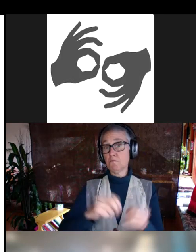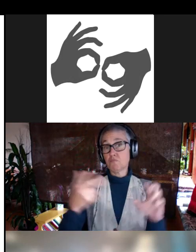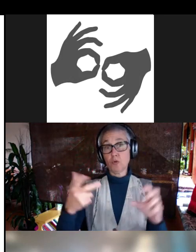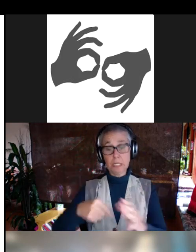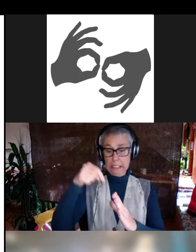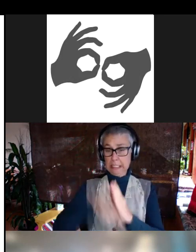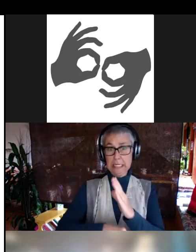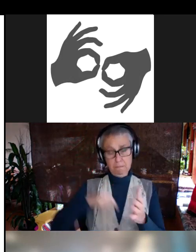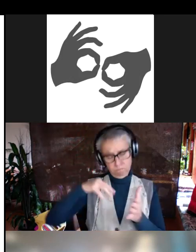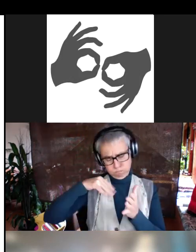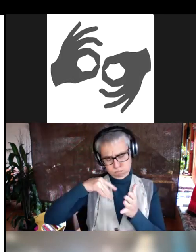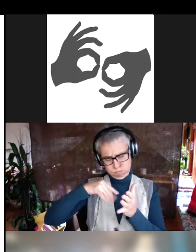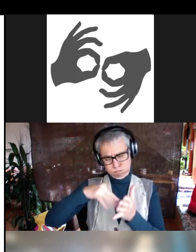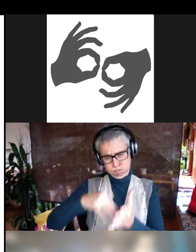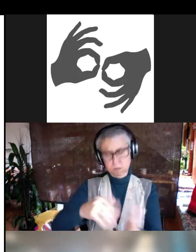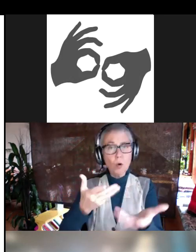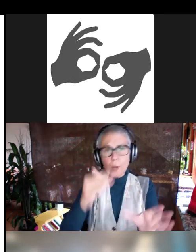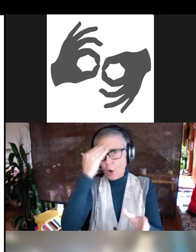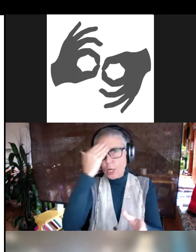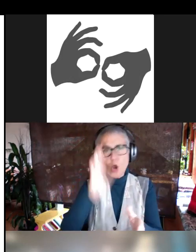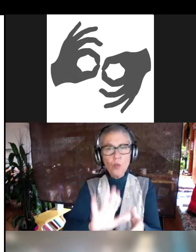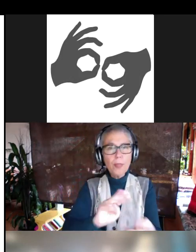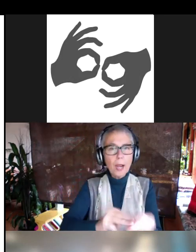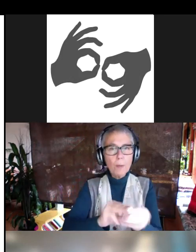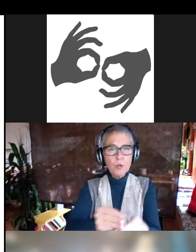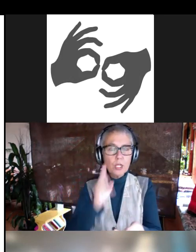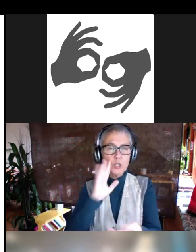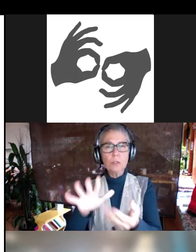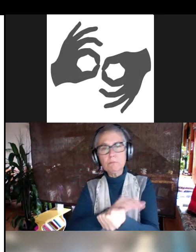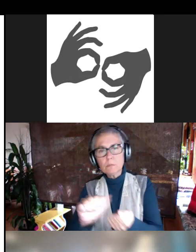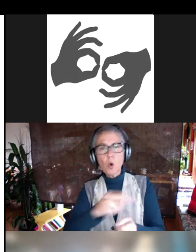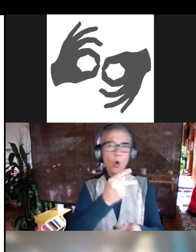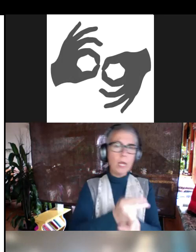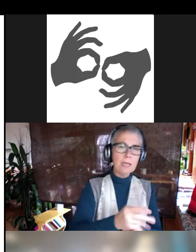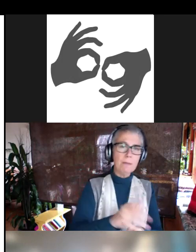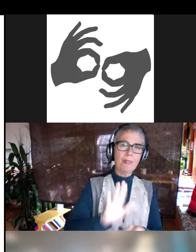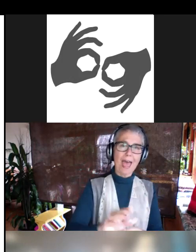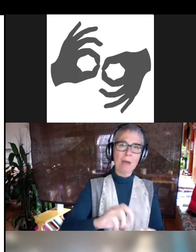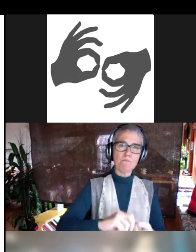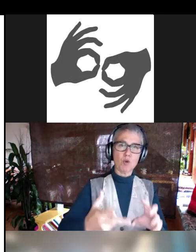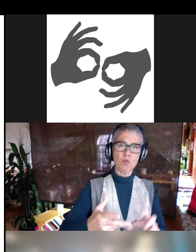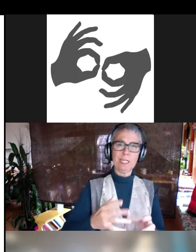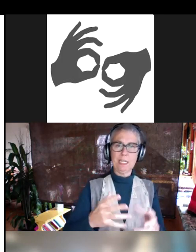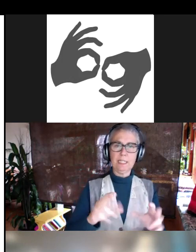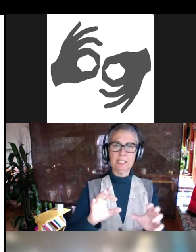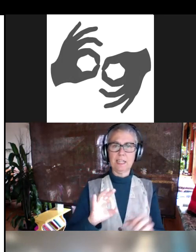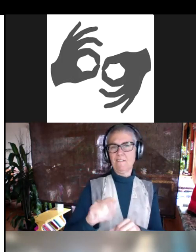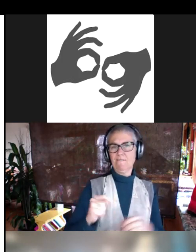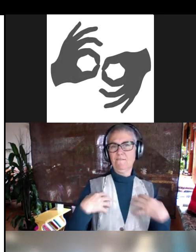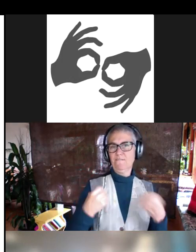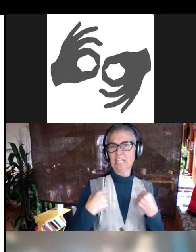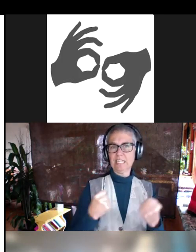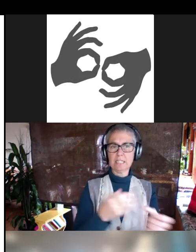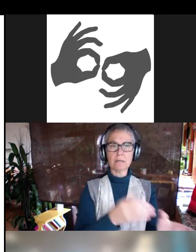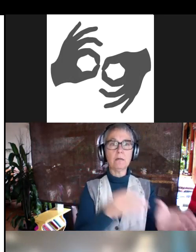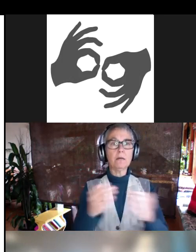and we already know what mutations will either destroy or keep protein fitness. Transfer learning is a viable